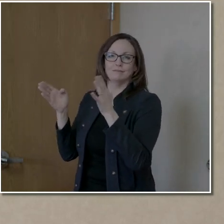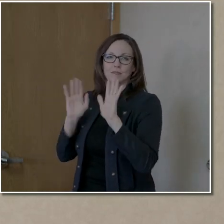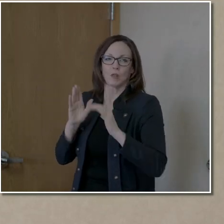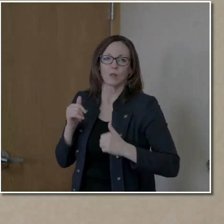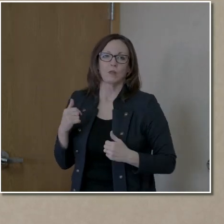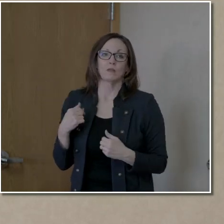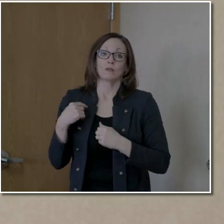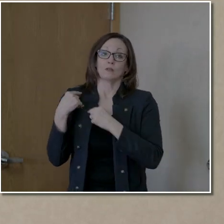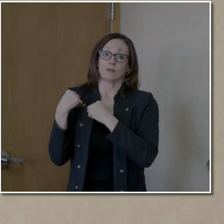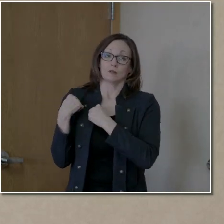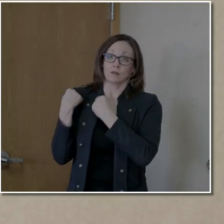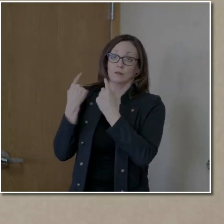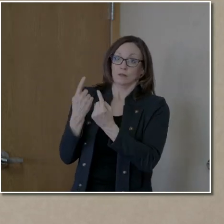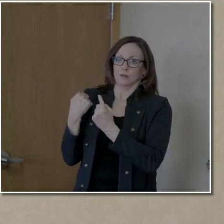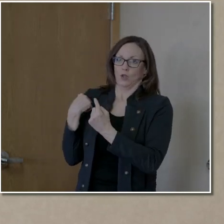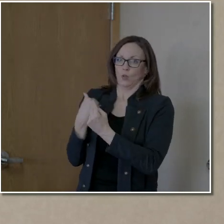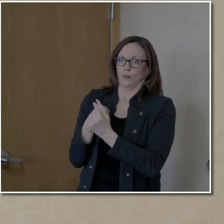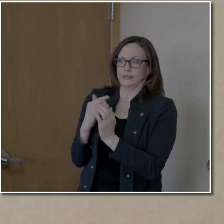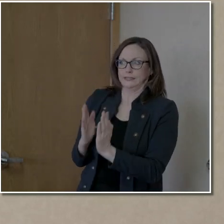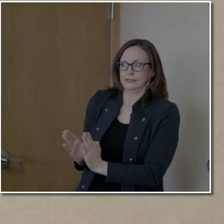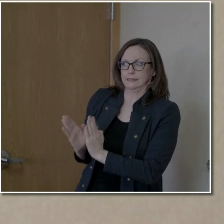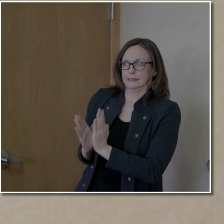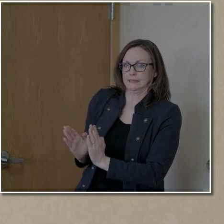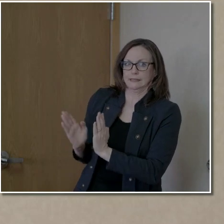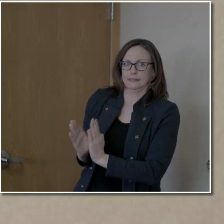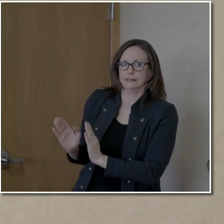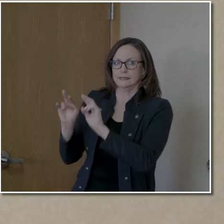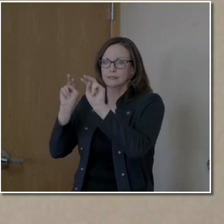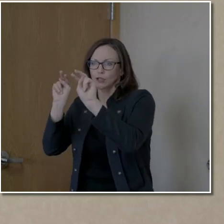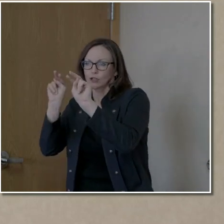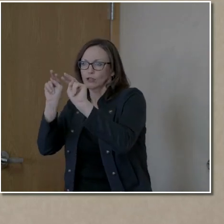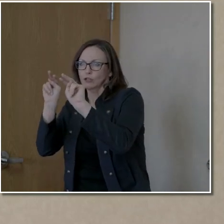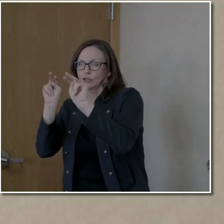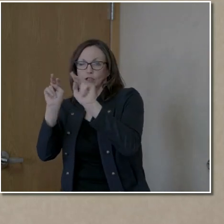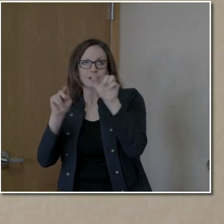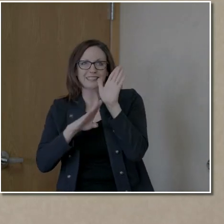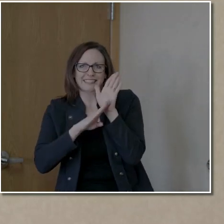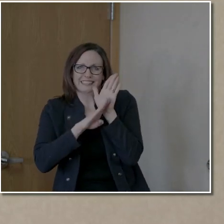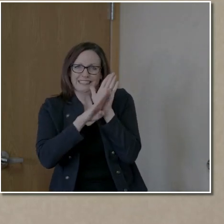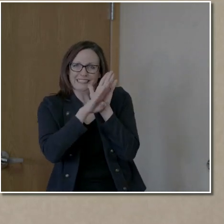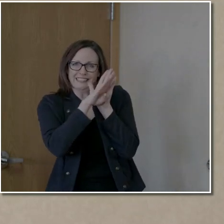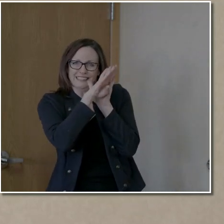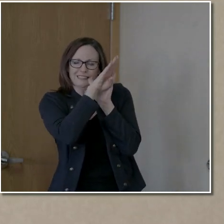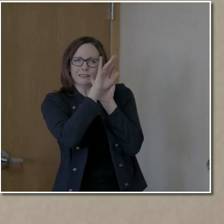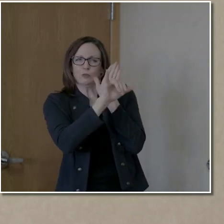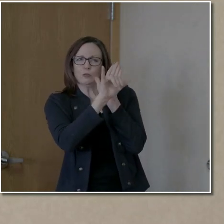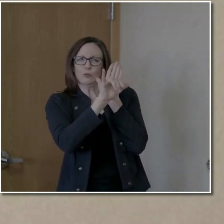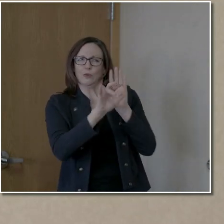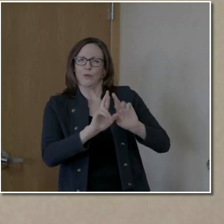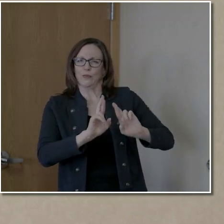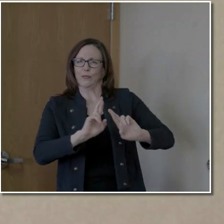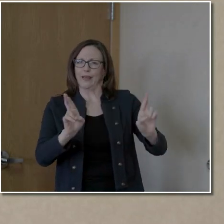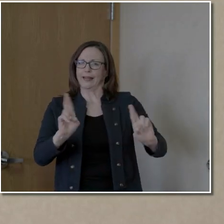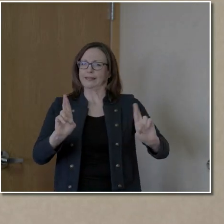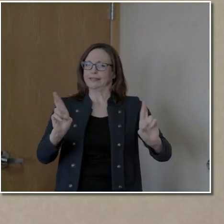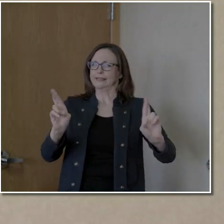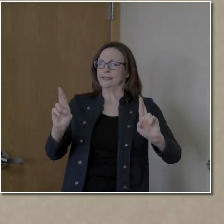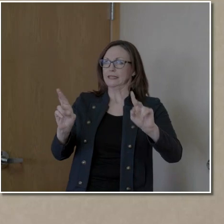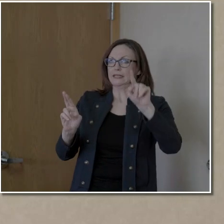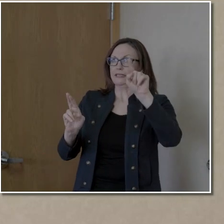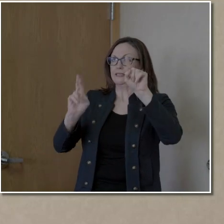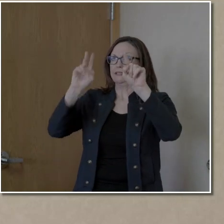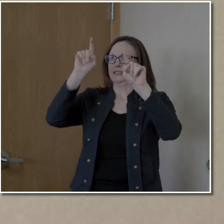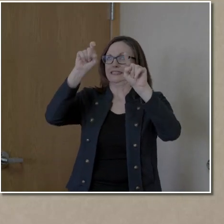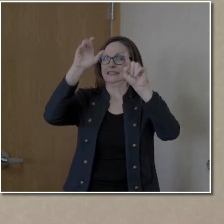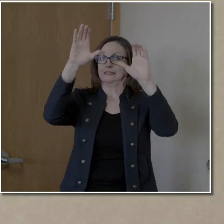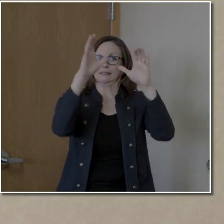is citizens in our state to not be able to get adequate care. And so the models we looked at